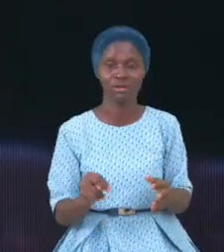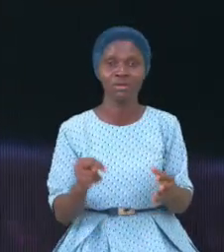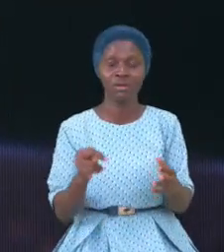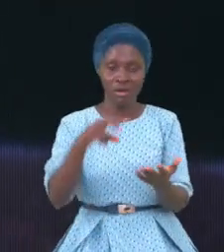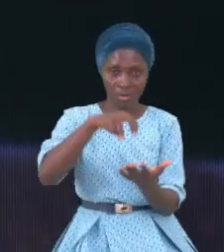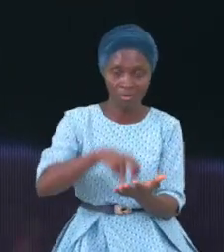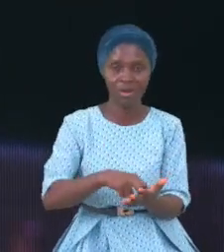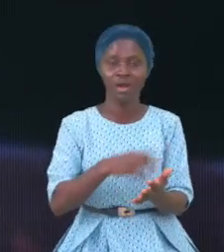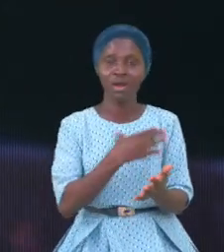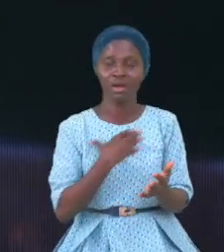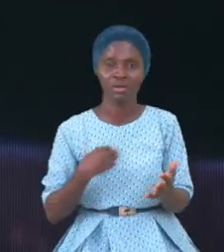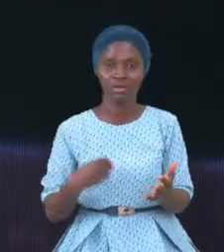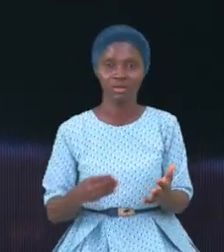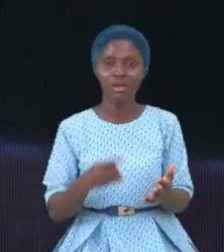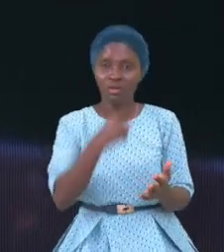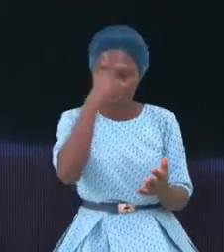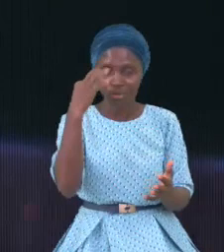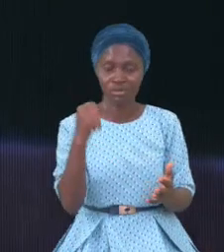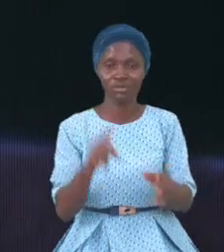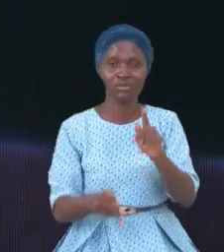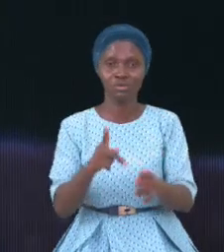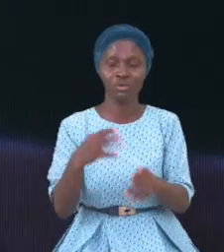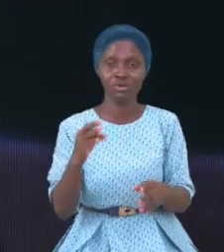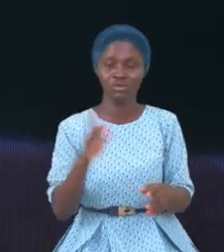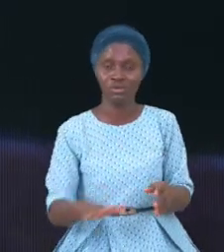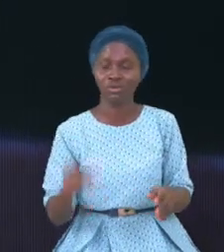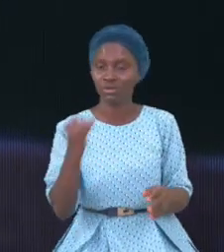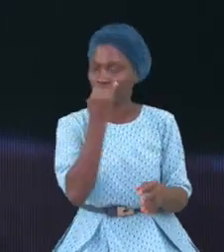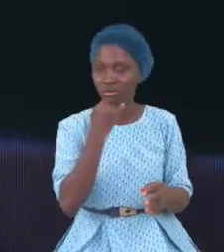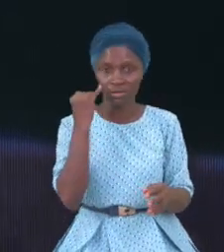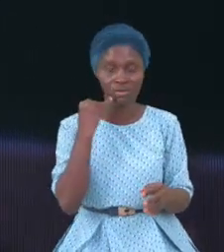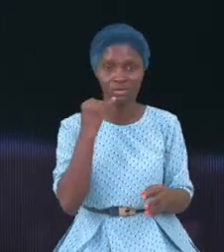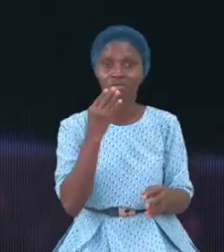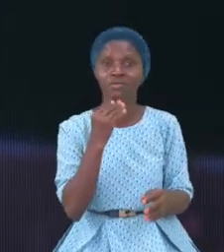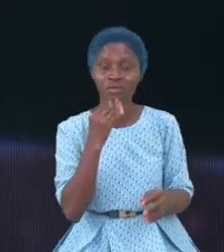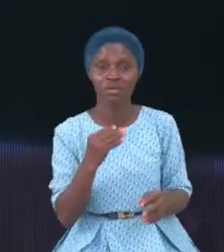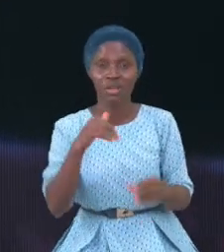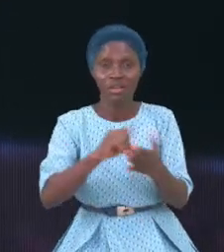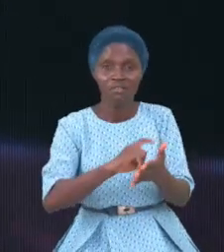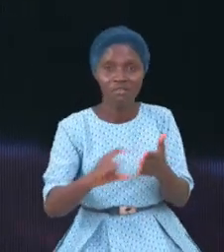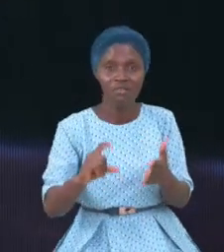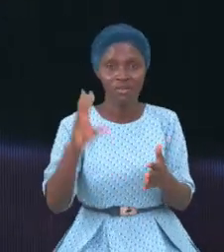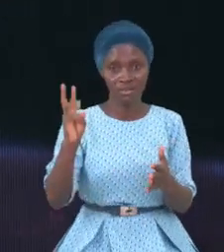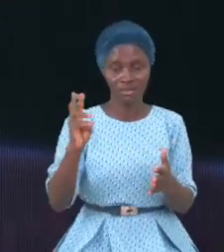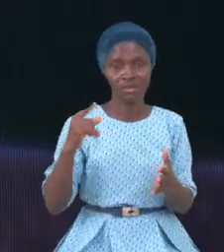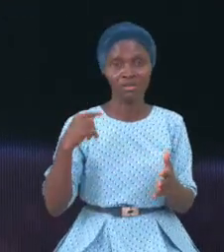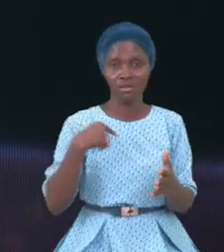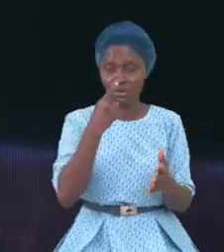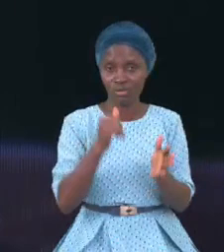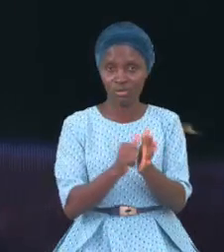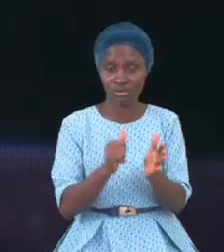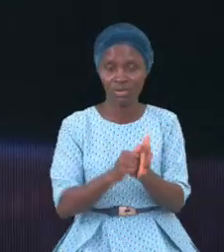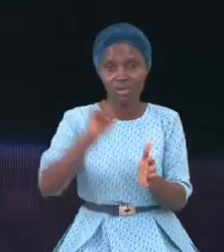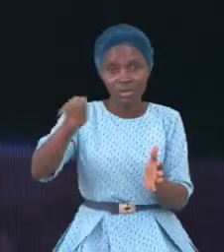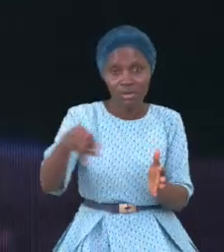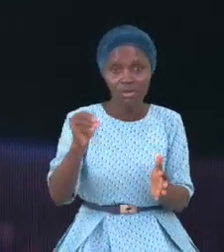of the congregation of the children of Israel. Then in verse 6, we're told, and Joshua the son of Nun,